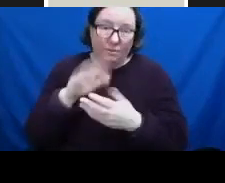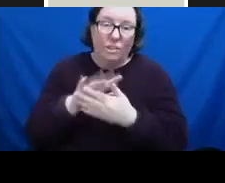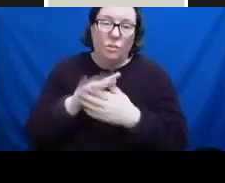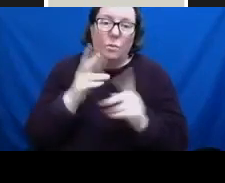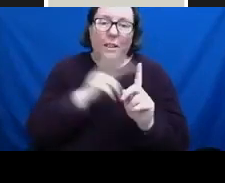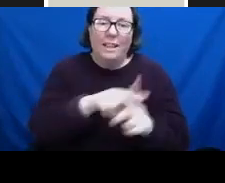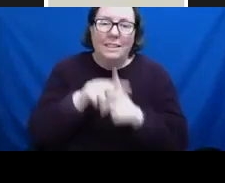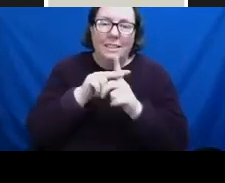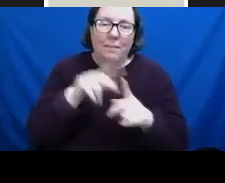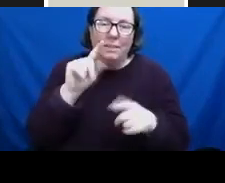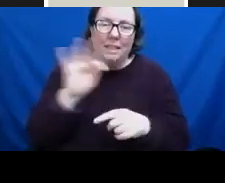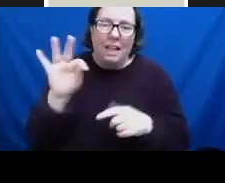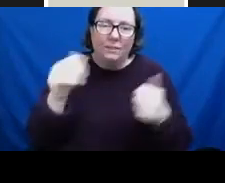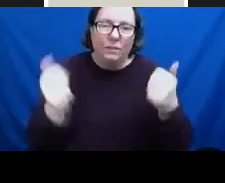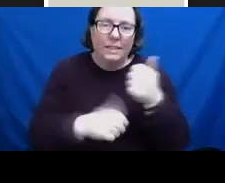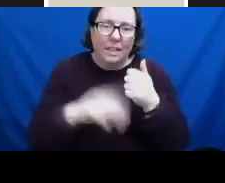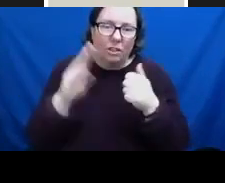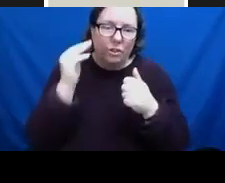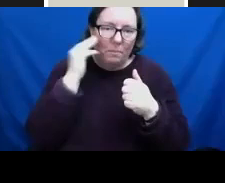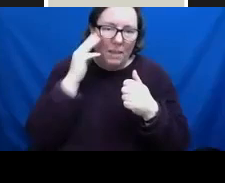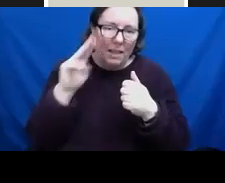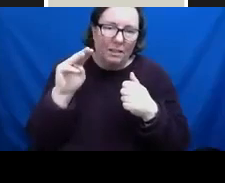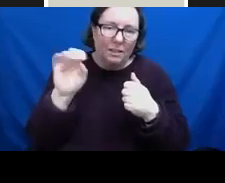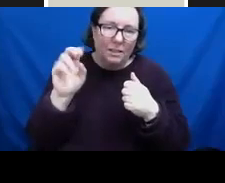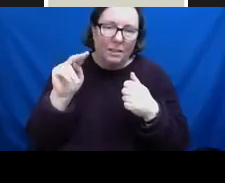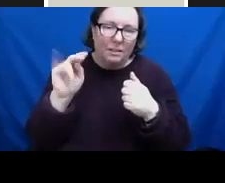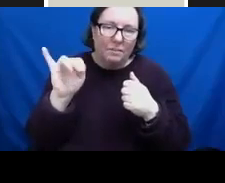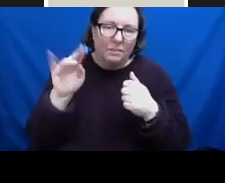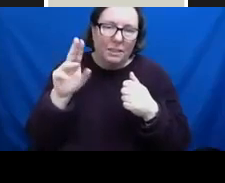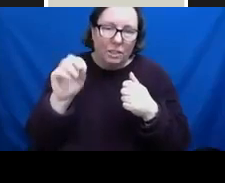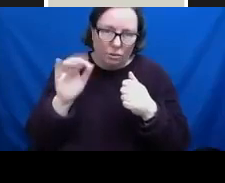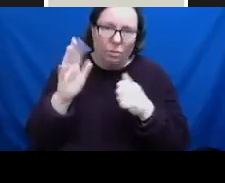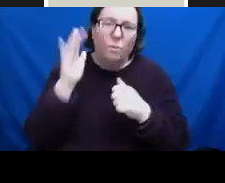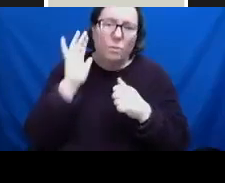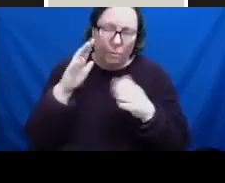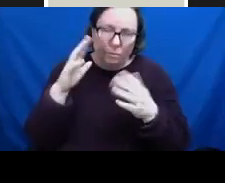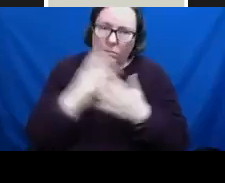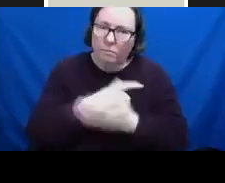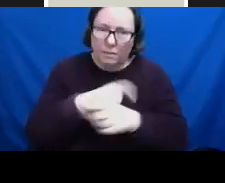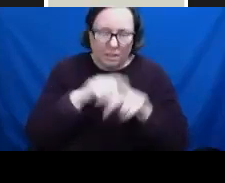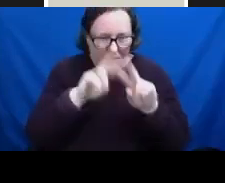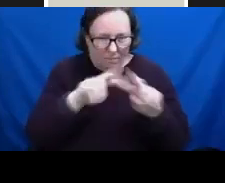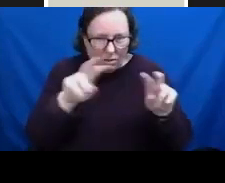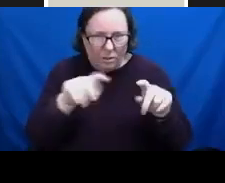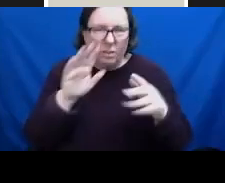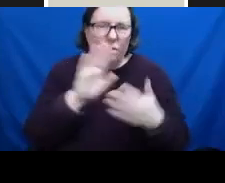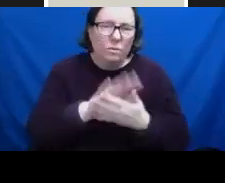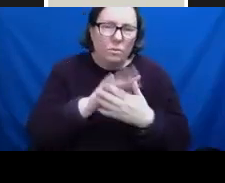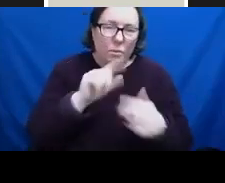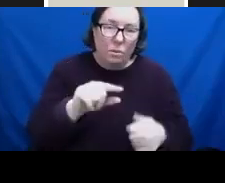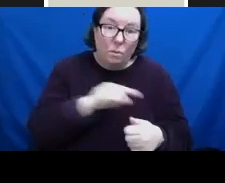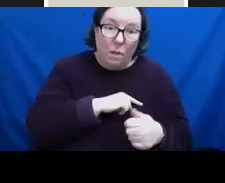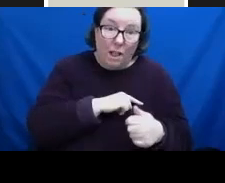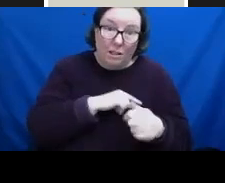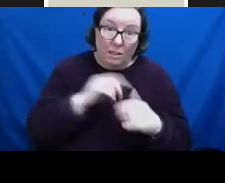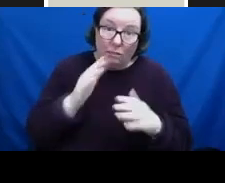under Mayor Menino. So we spent a lot of time, you know, looking at school quality. So this